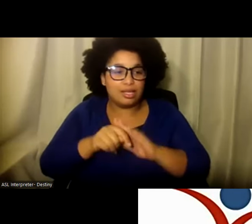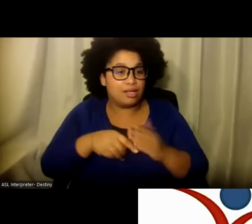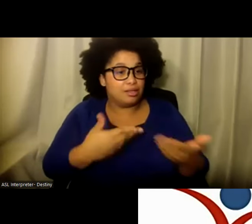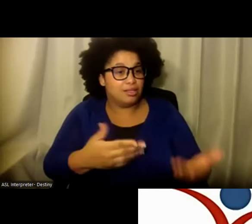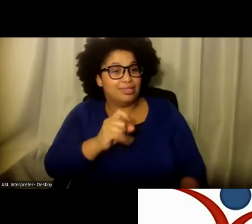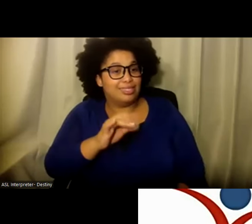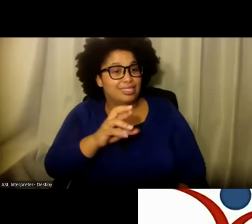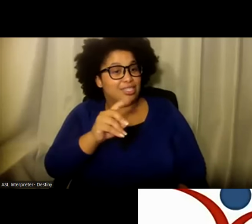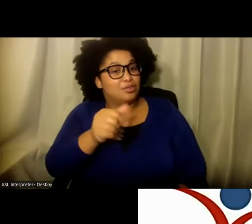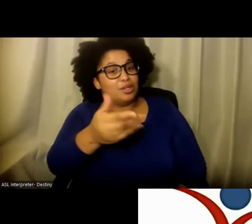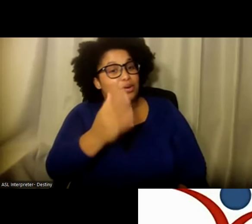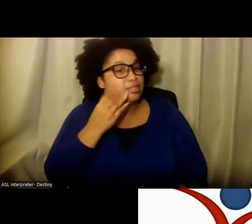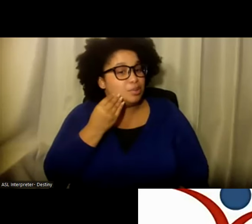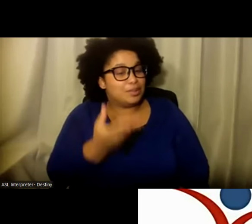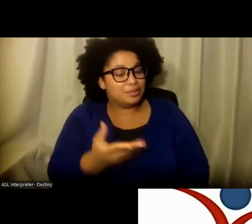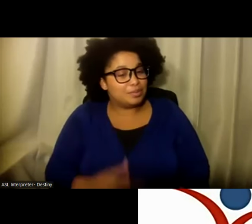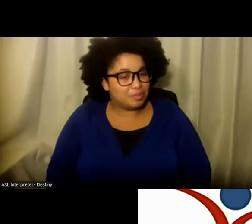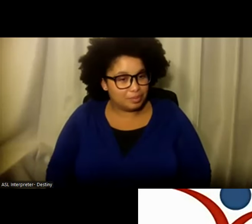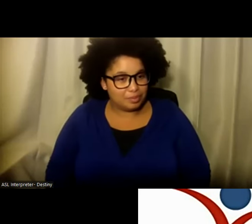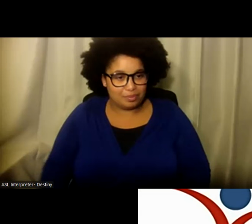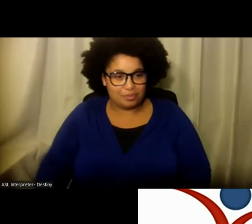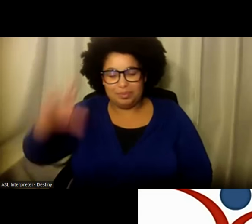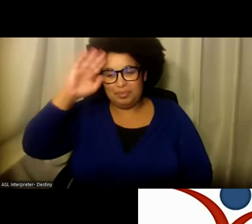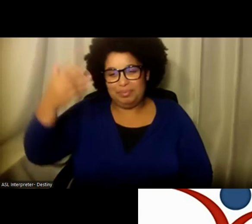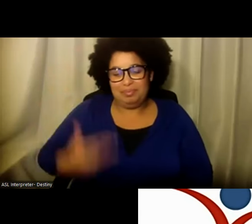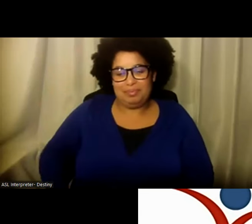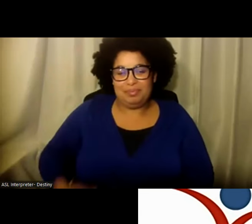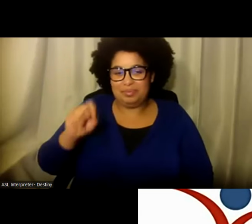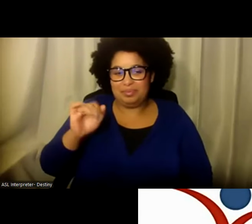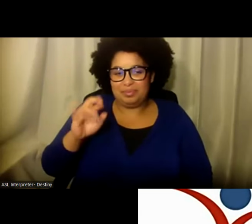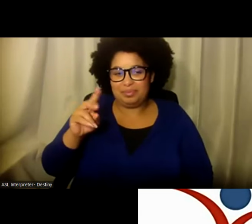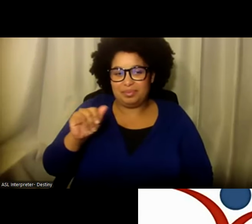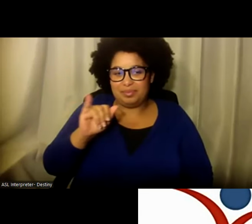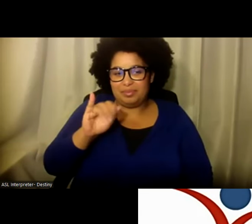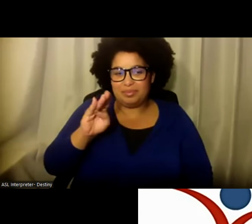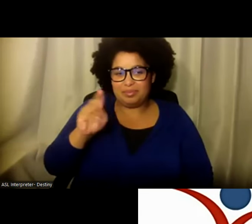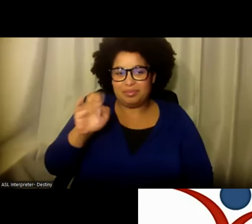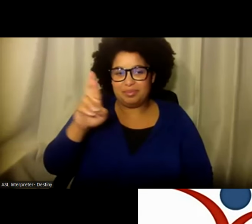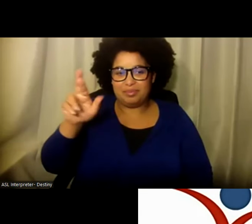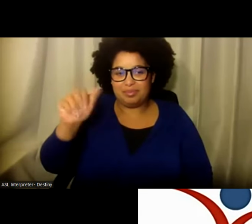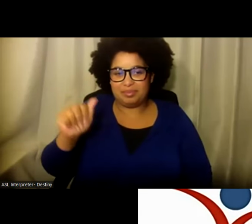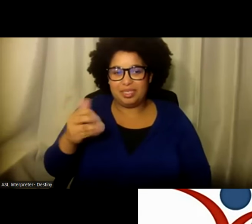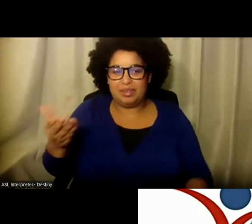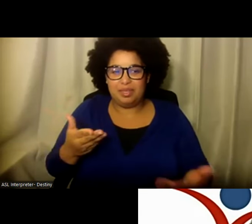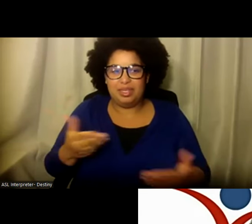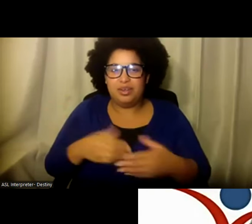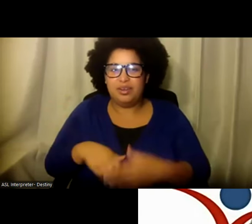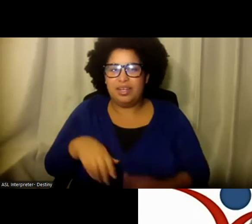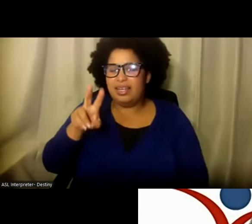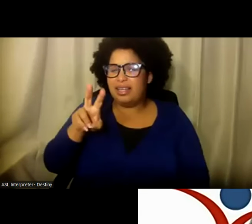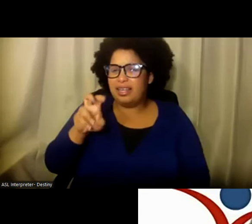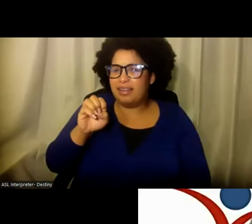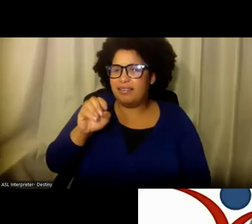our conversation. Hi, my name is Sandra Ibera and I'm here in Vallejo, California, and I work